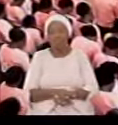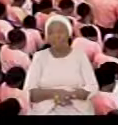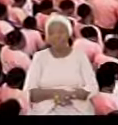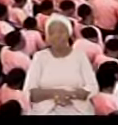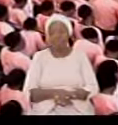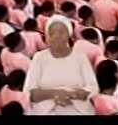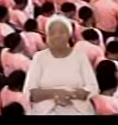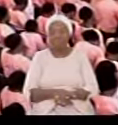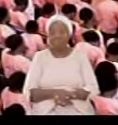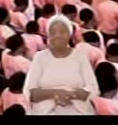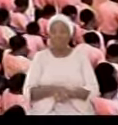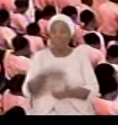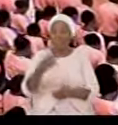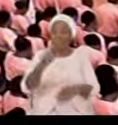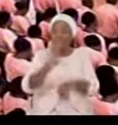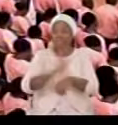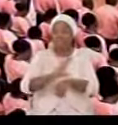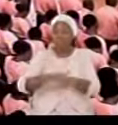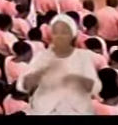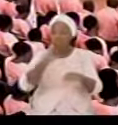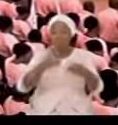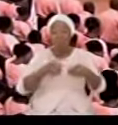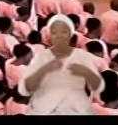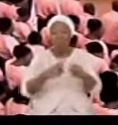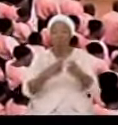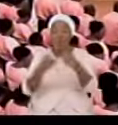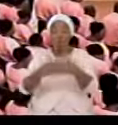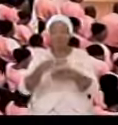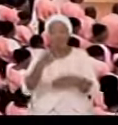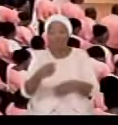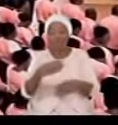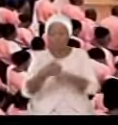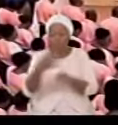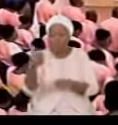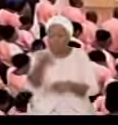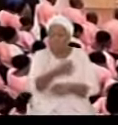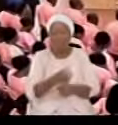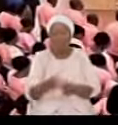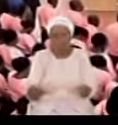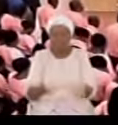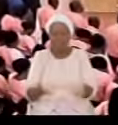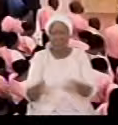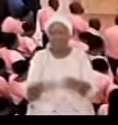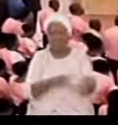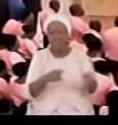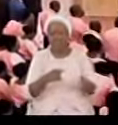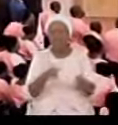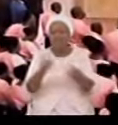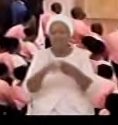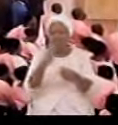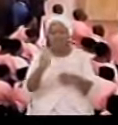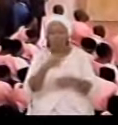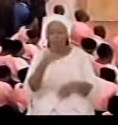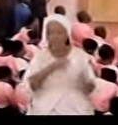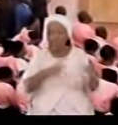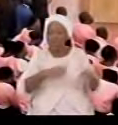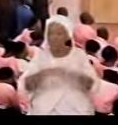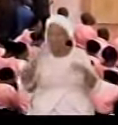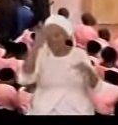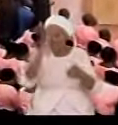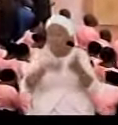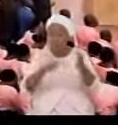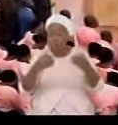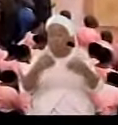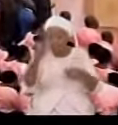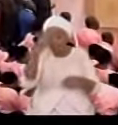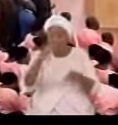The church doesn't have to run after you. Make yourself available. We don't know what you have to offer. You are the